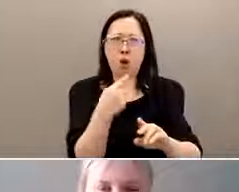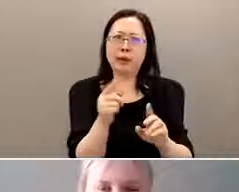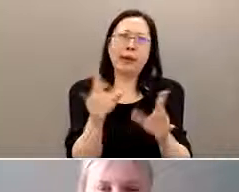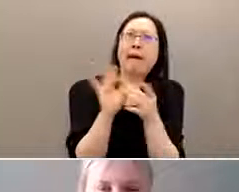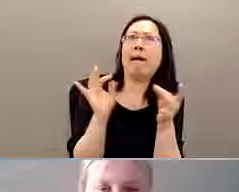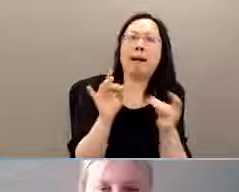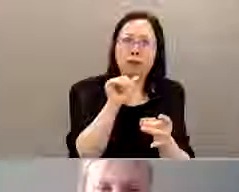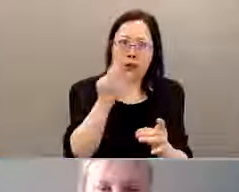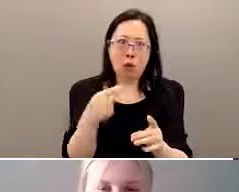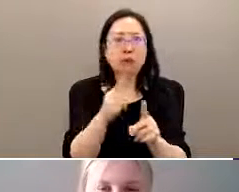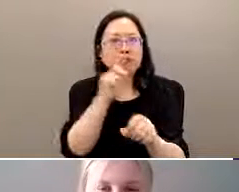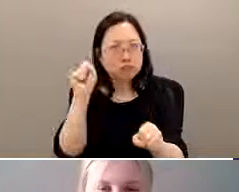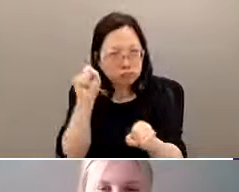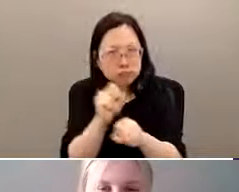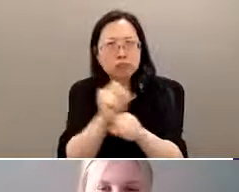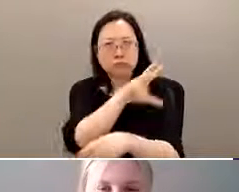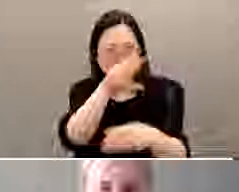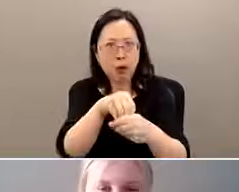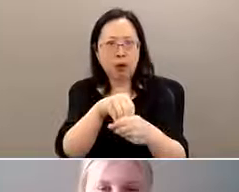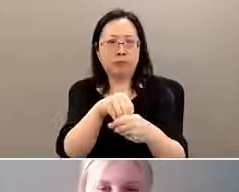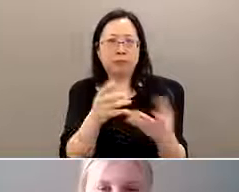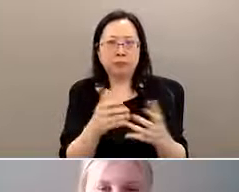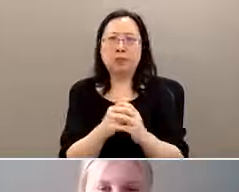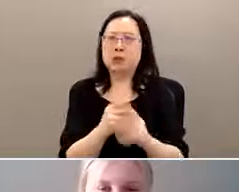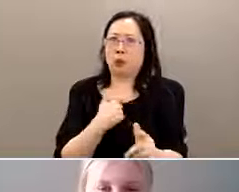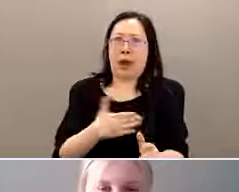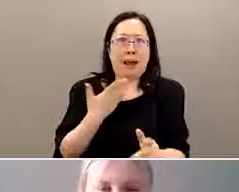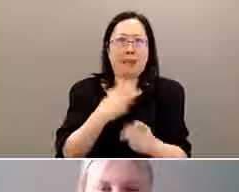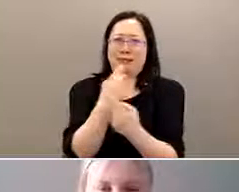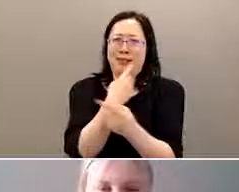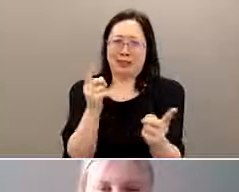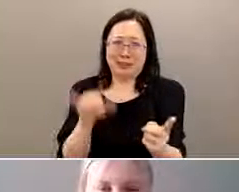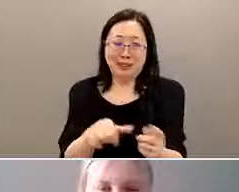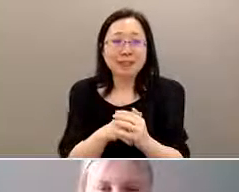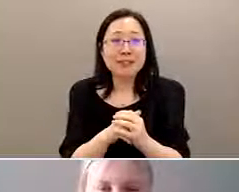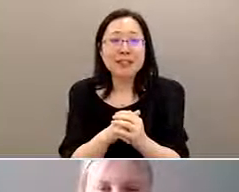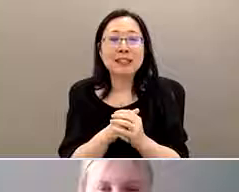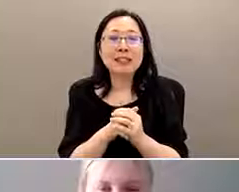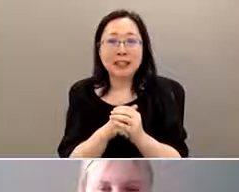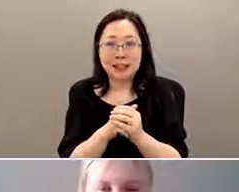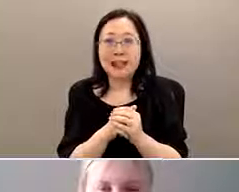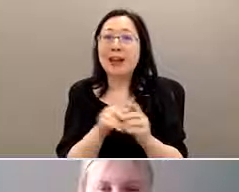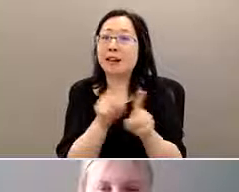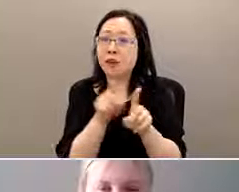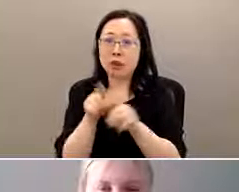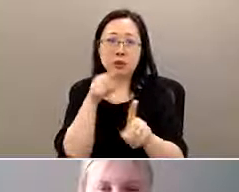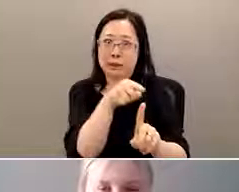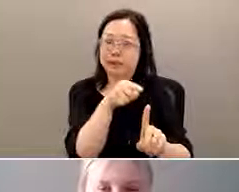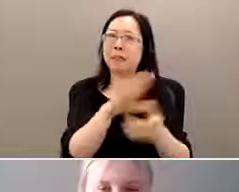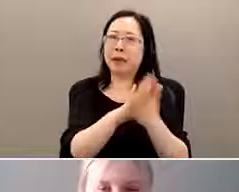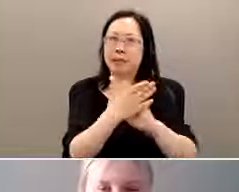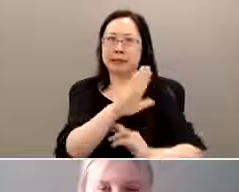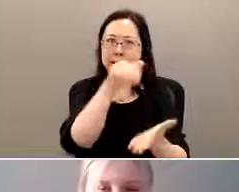was an integral part of the whole project, the second phase of the project itself. And such, it's central to the project.